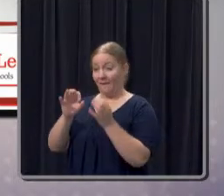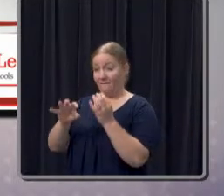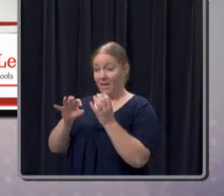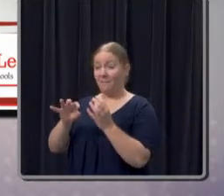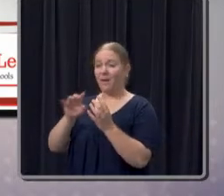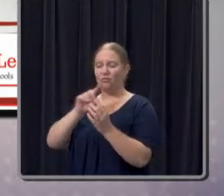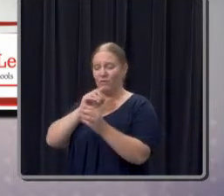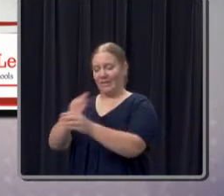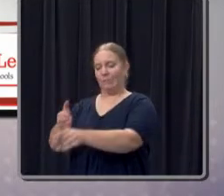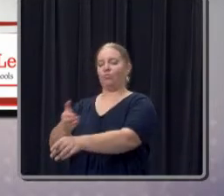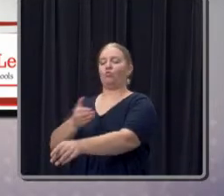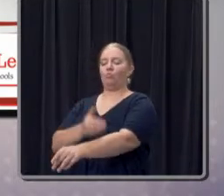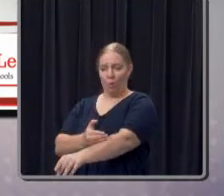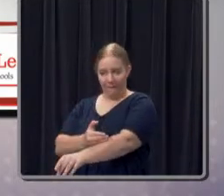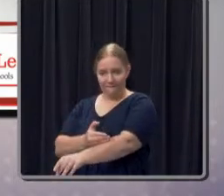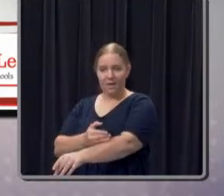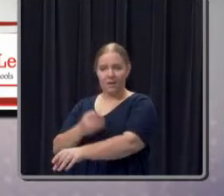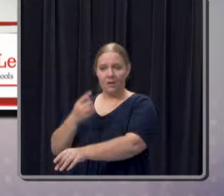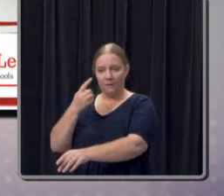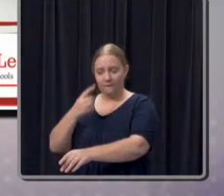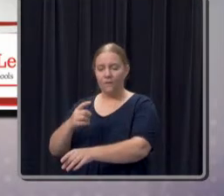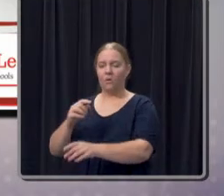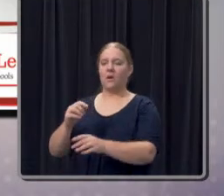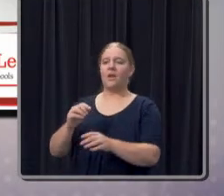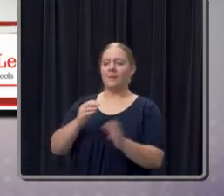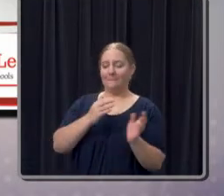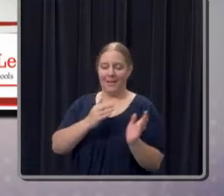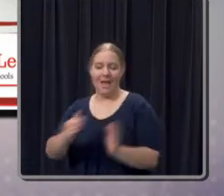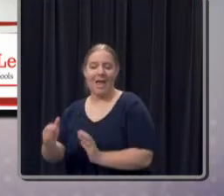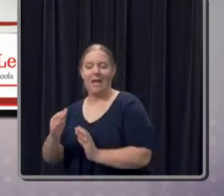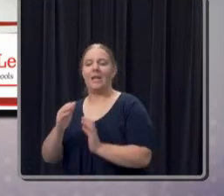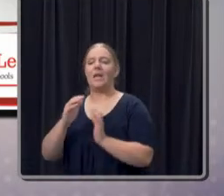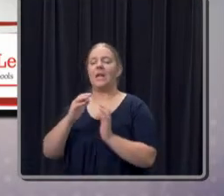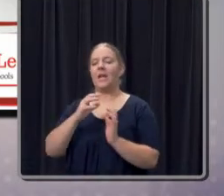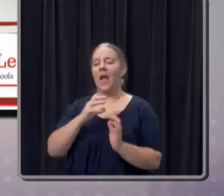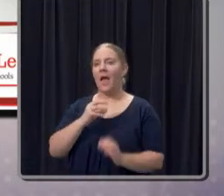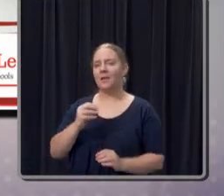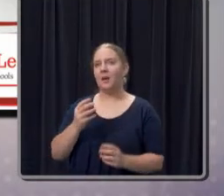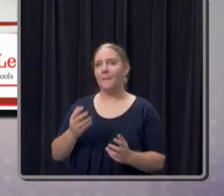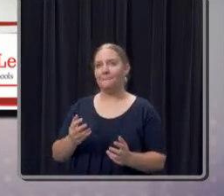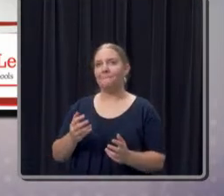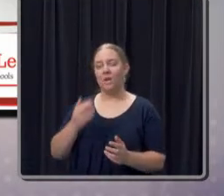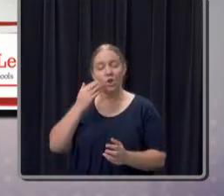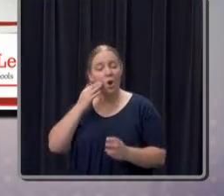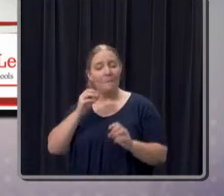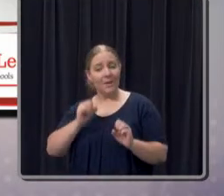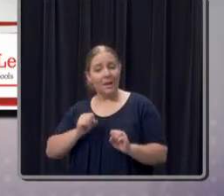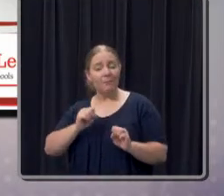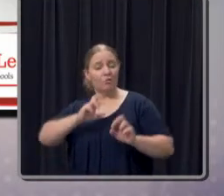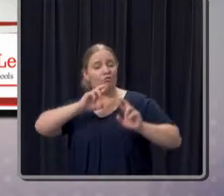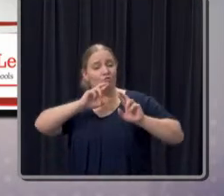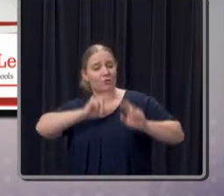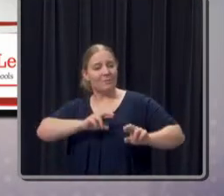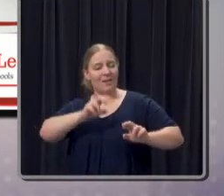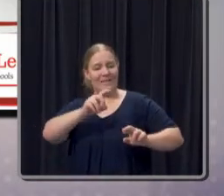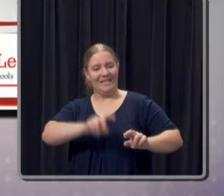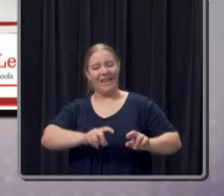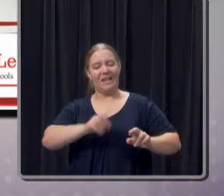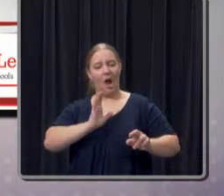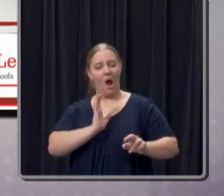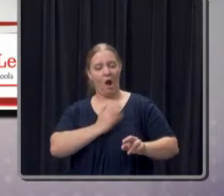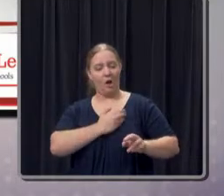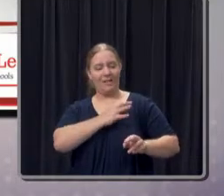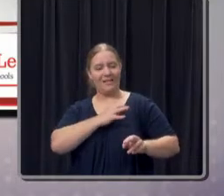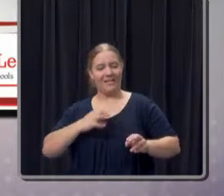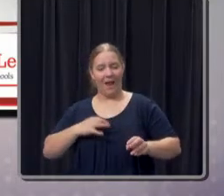make improvements in logistics and planning and being able to respond to the needs that our staff